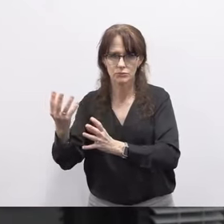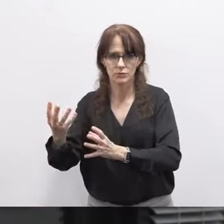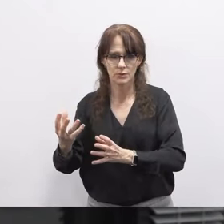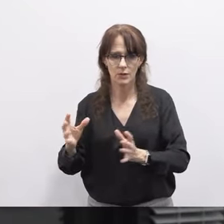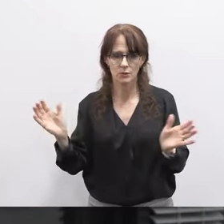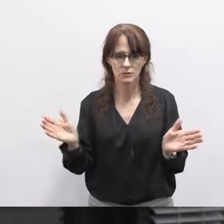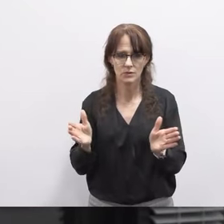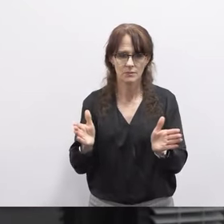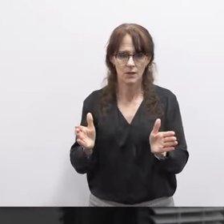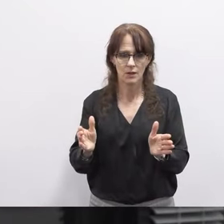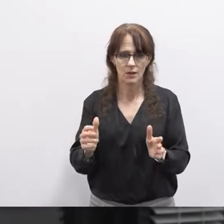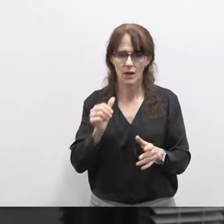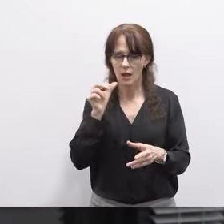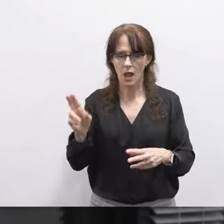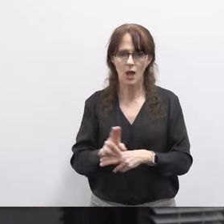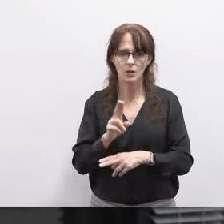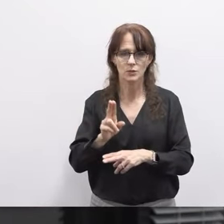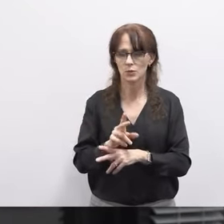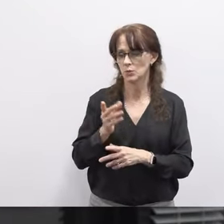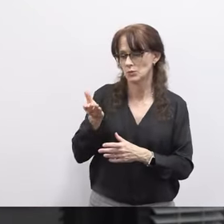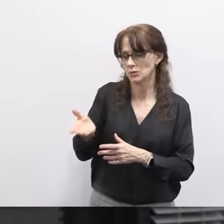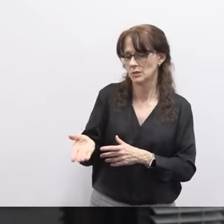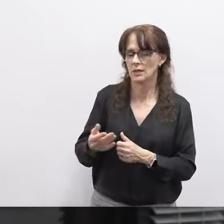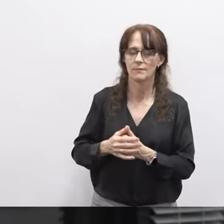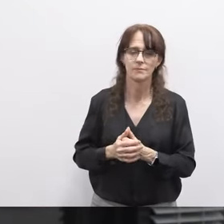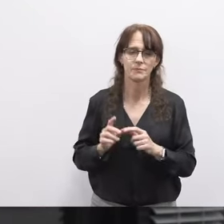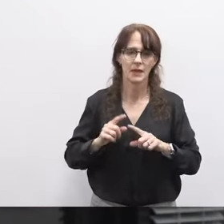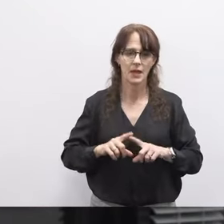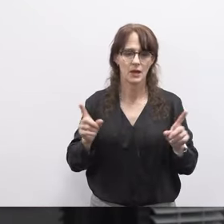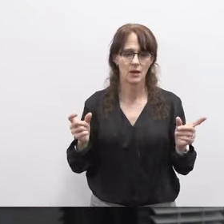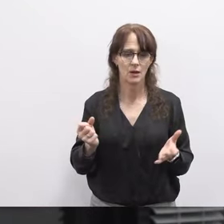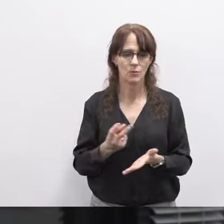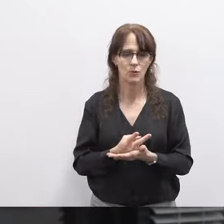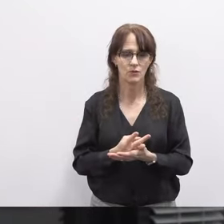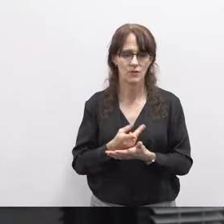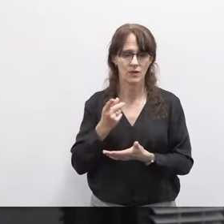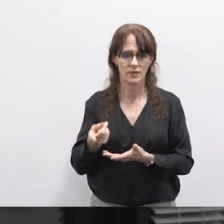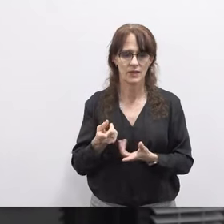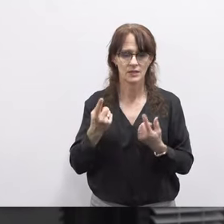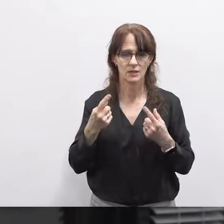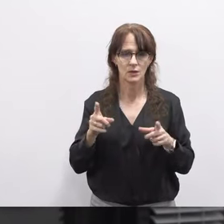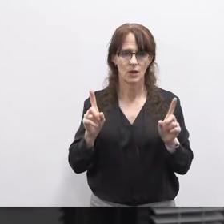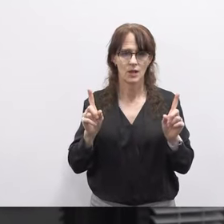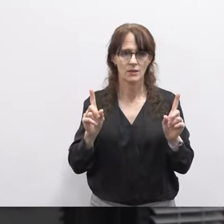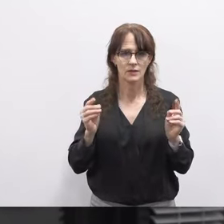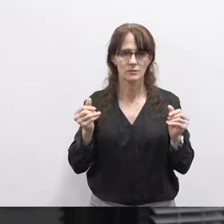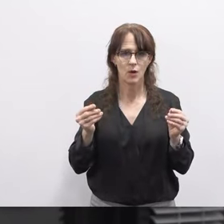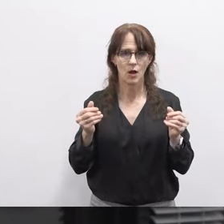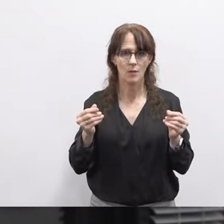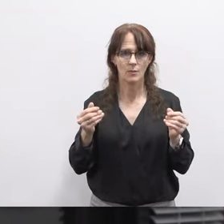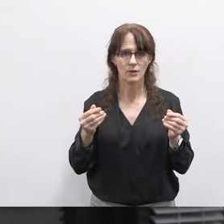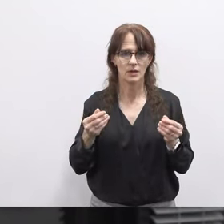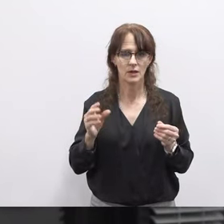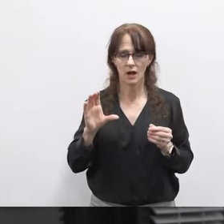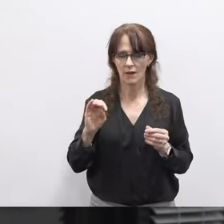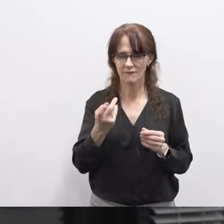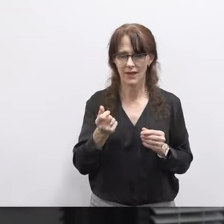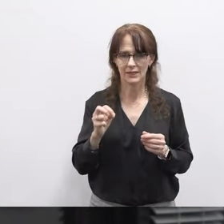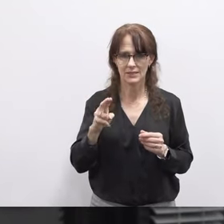really small, really underutilized is what I would say. However, approval of this resolution and this property conveyance would really